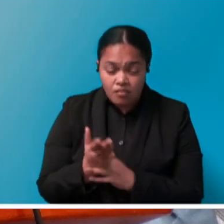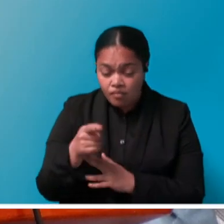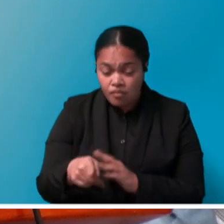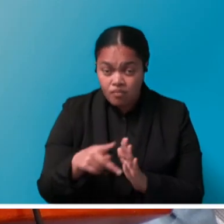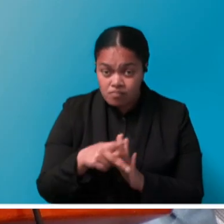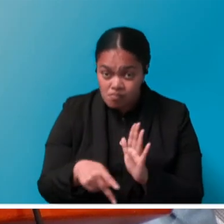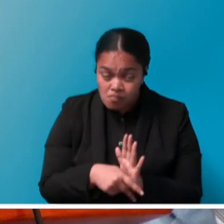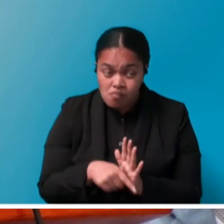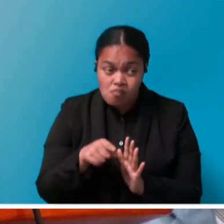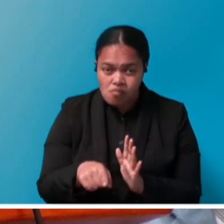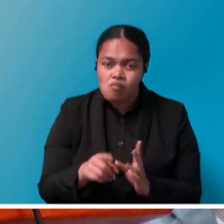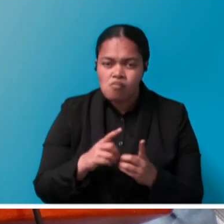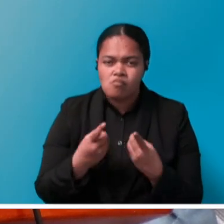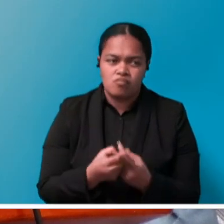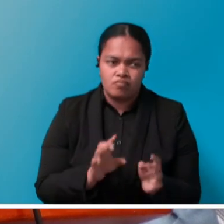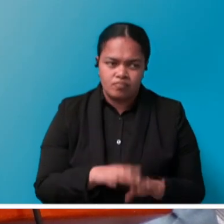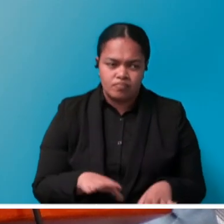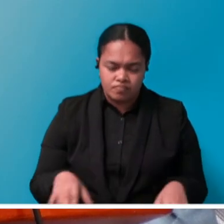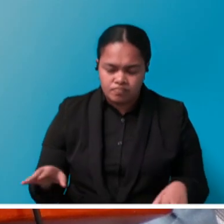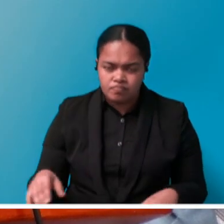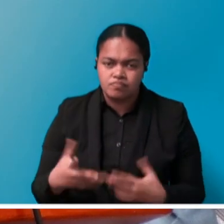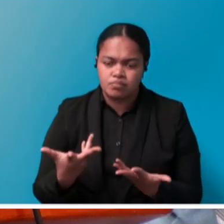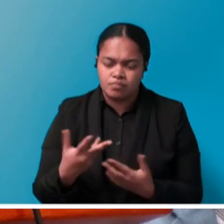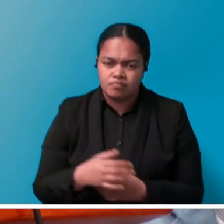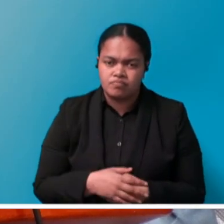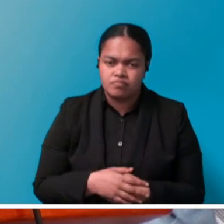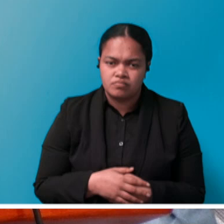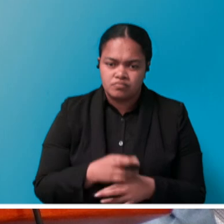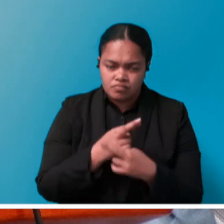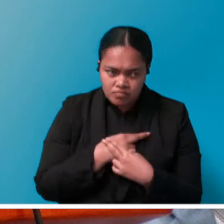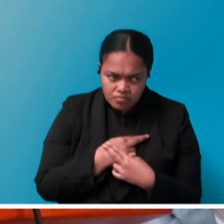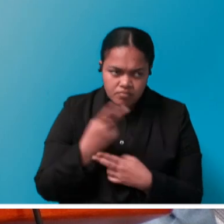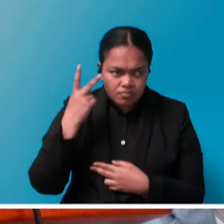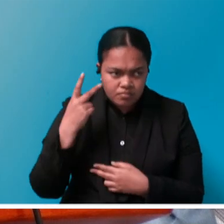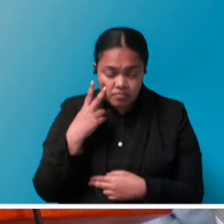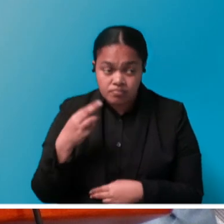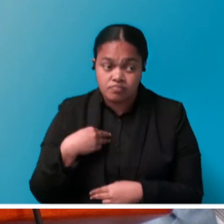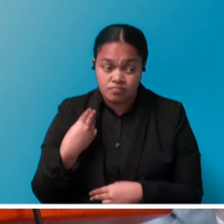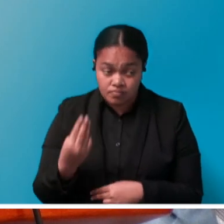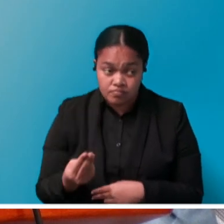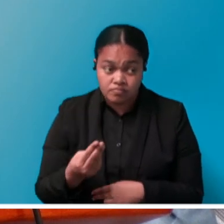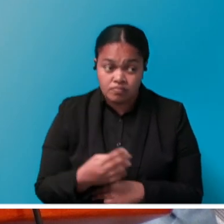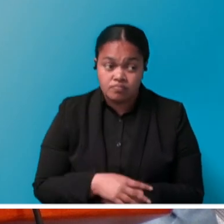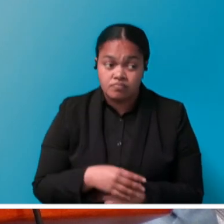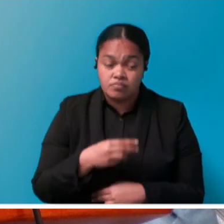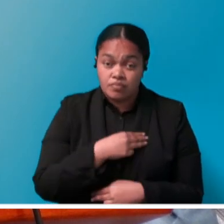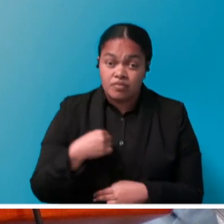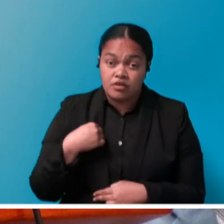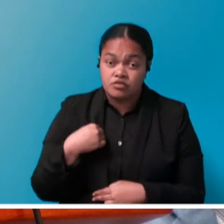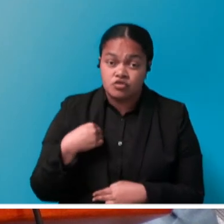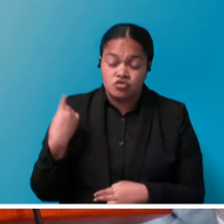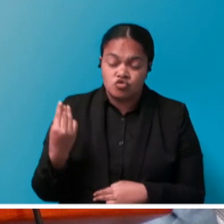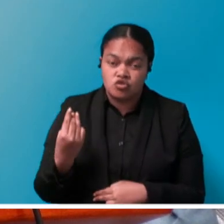of Children is preparing prospective parents in advance, and the Ministry is establishing a national foster and